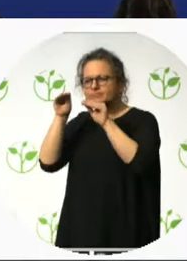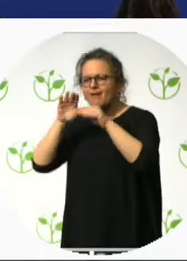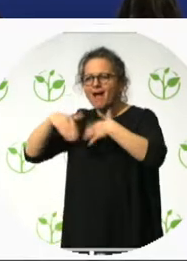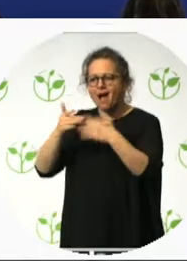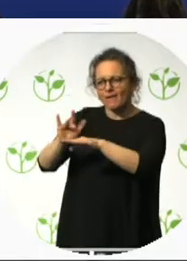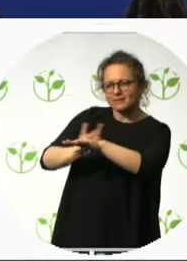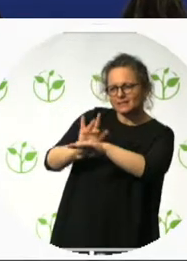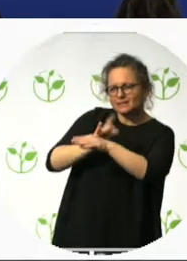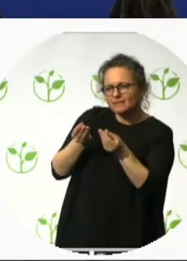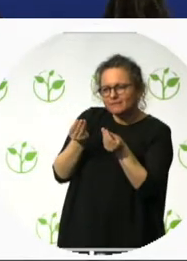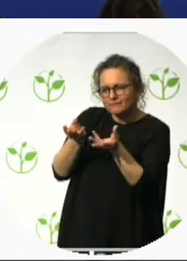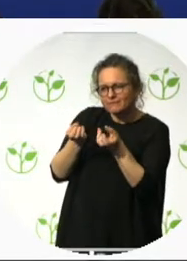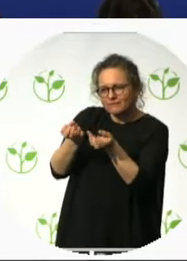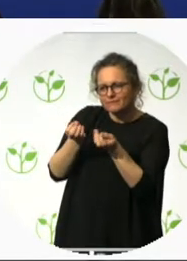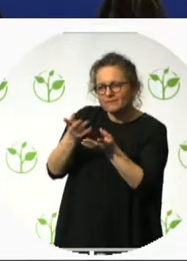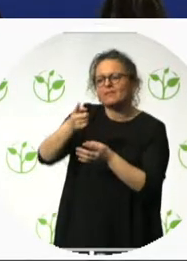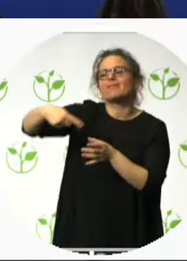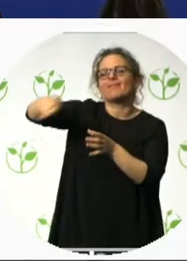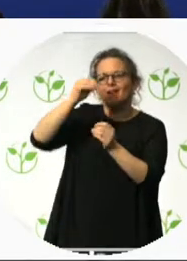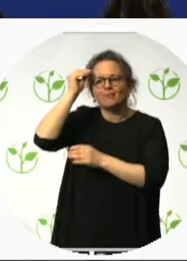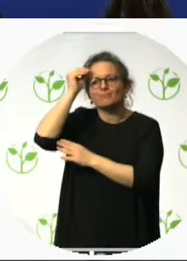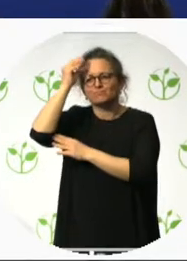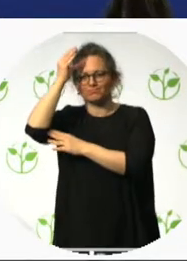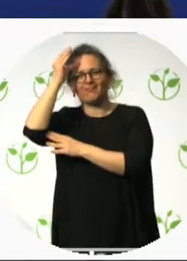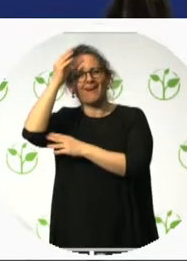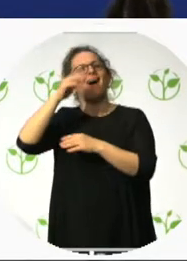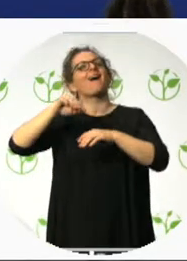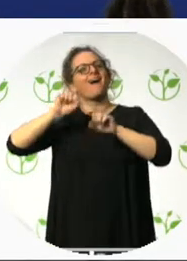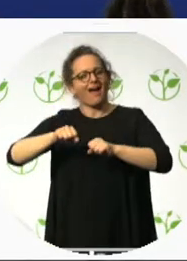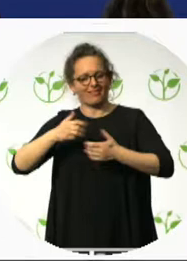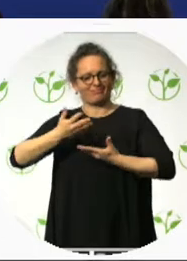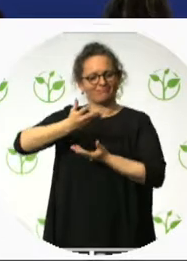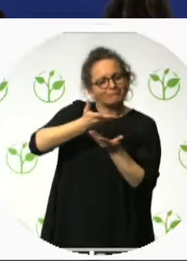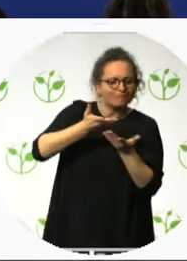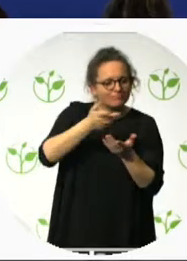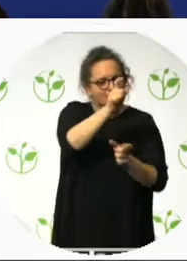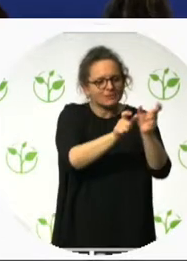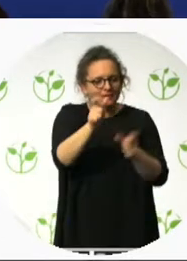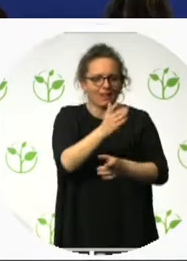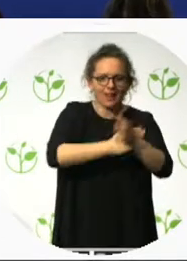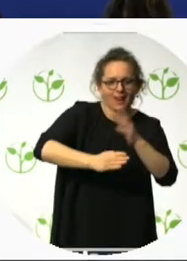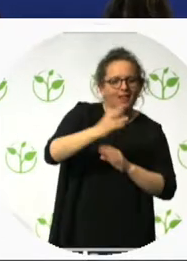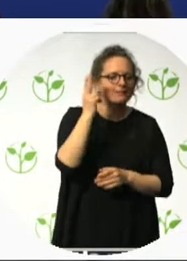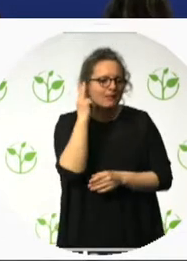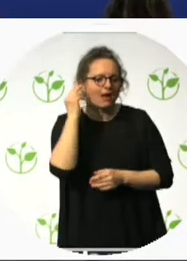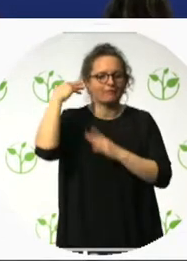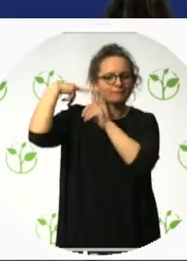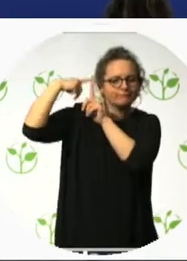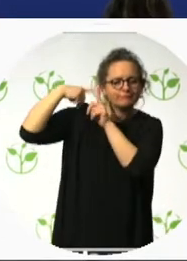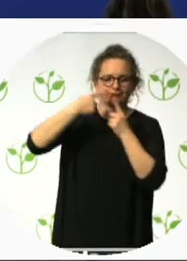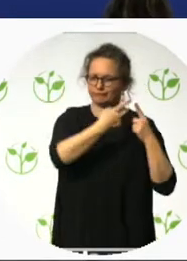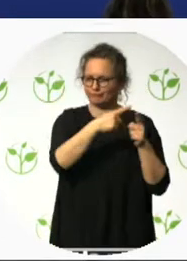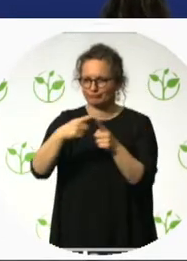to teach them how to deal with deaf employees and how to tackle the issue